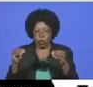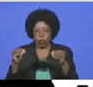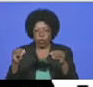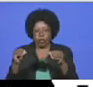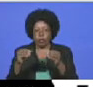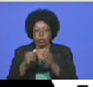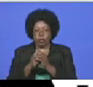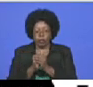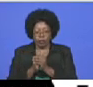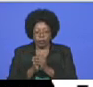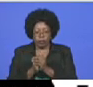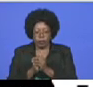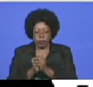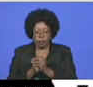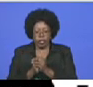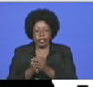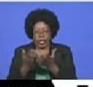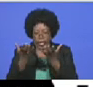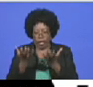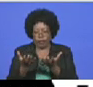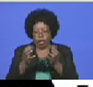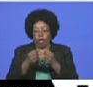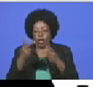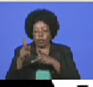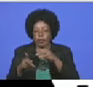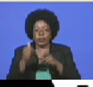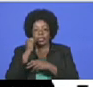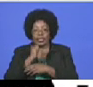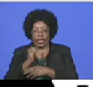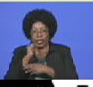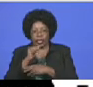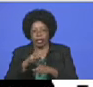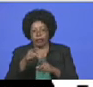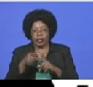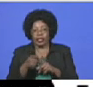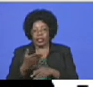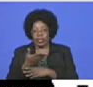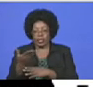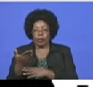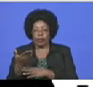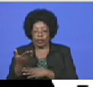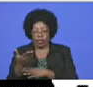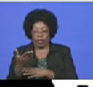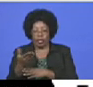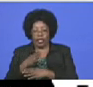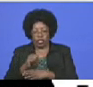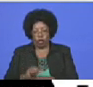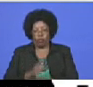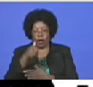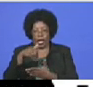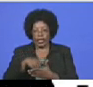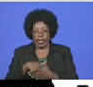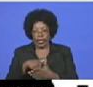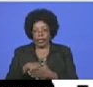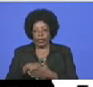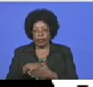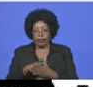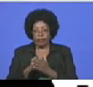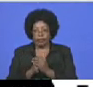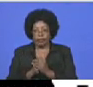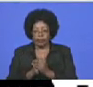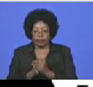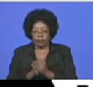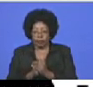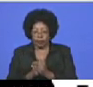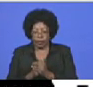traffic, according to a statement, on a daily basis. And while this is something the company typically takes pride in, it's now working to